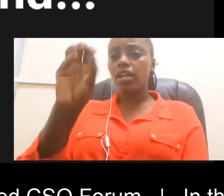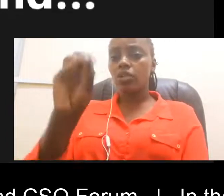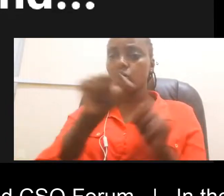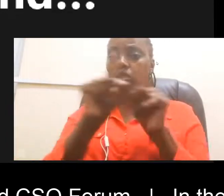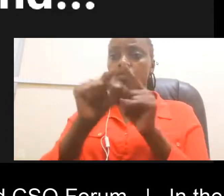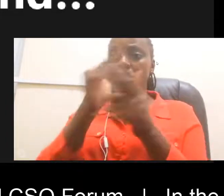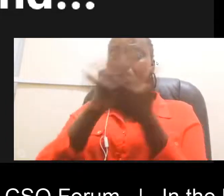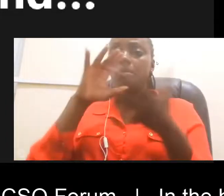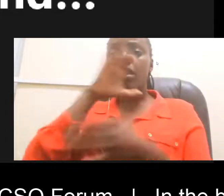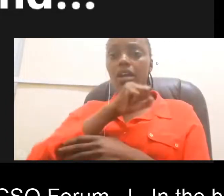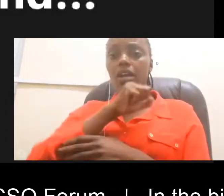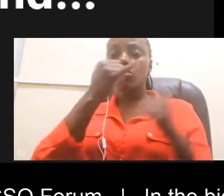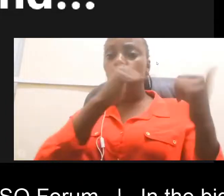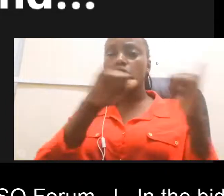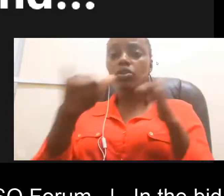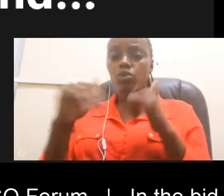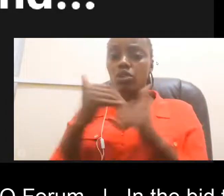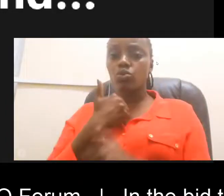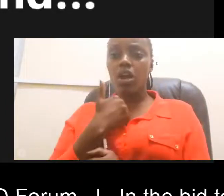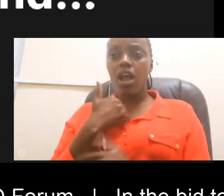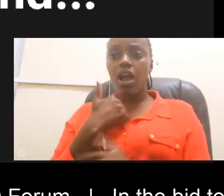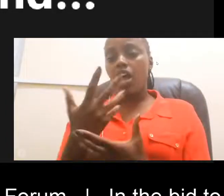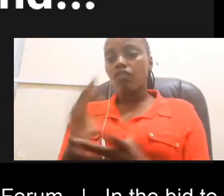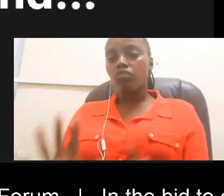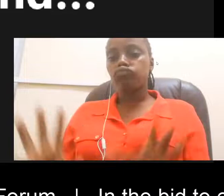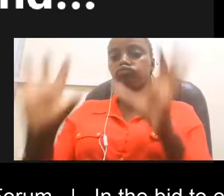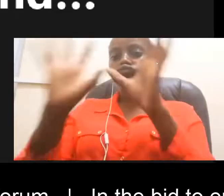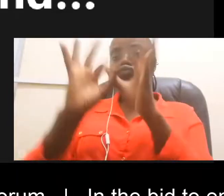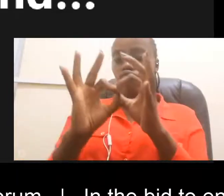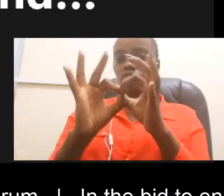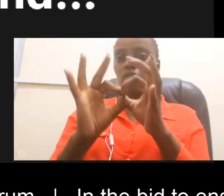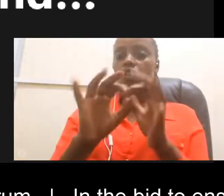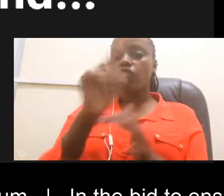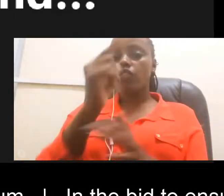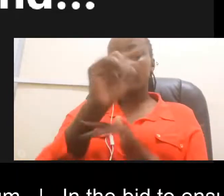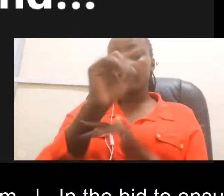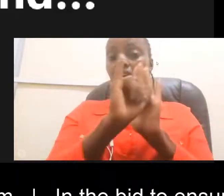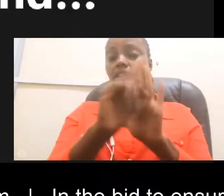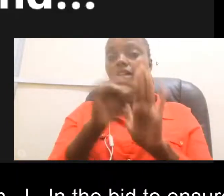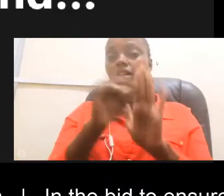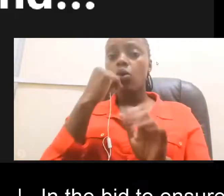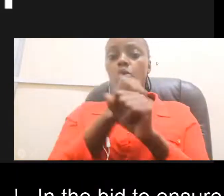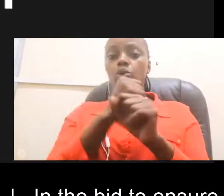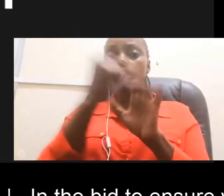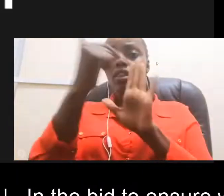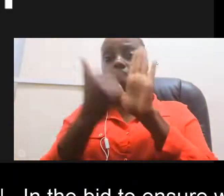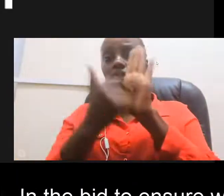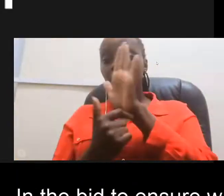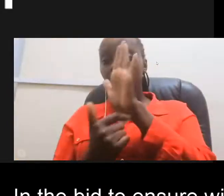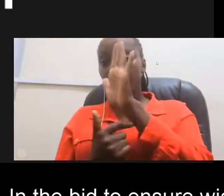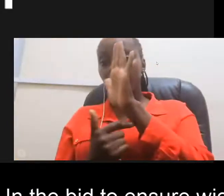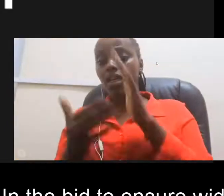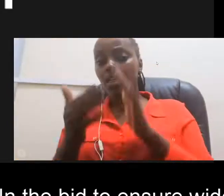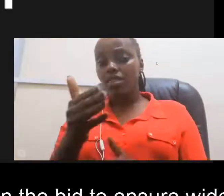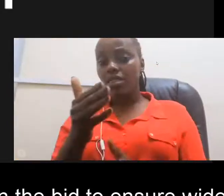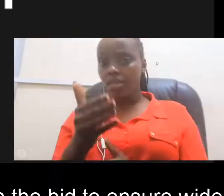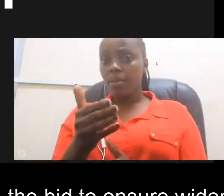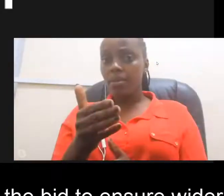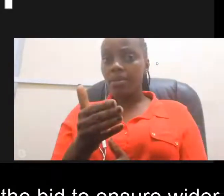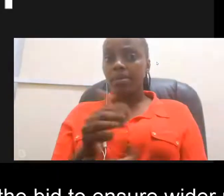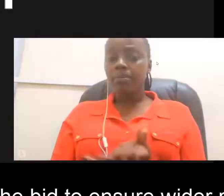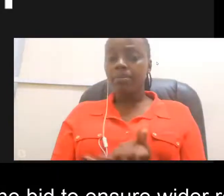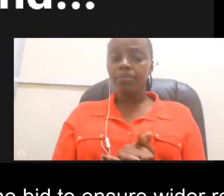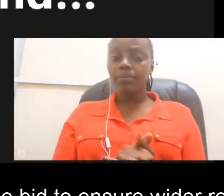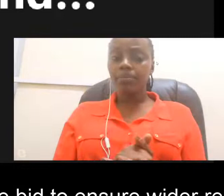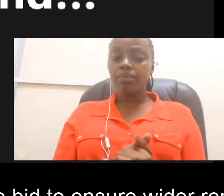fill is, number one, to be able to identify who is doing what across the country. So we've done